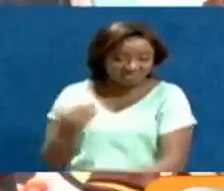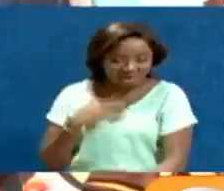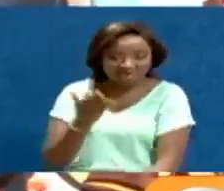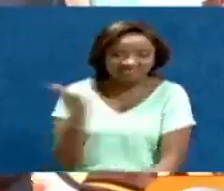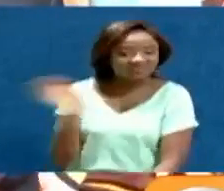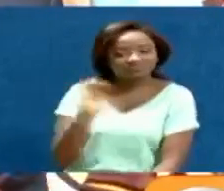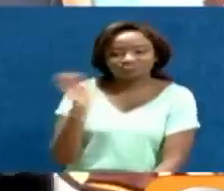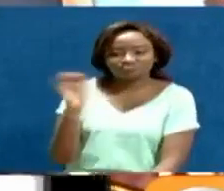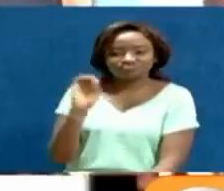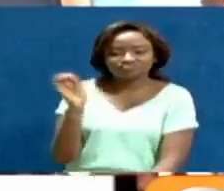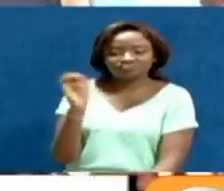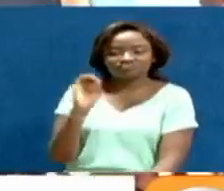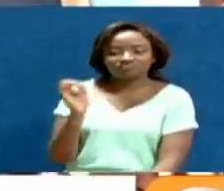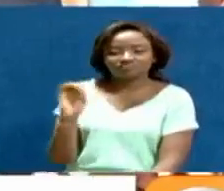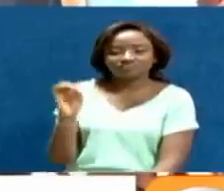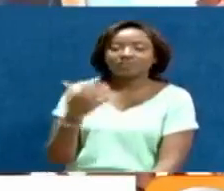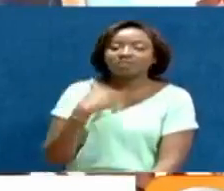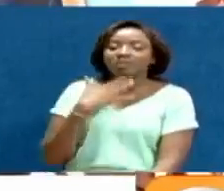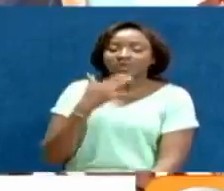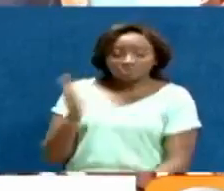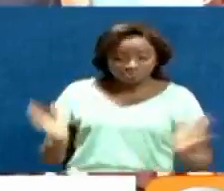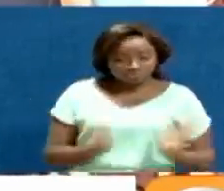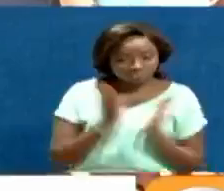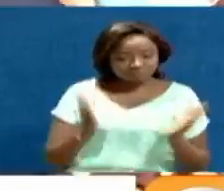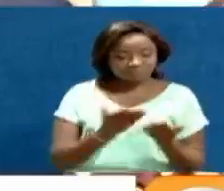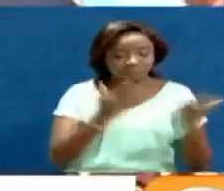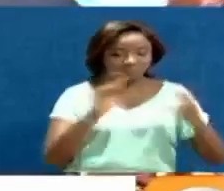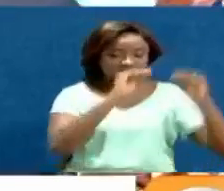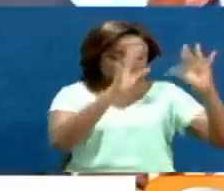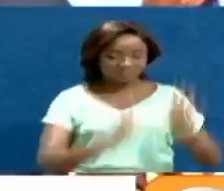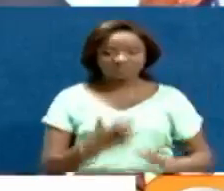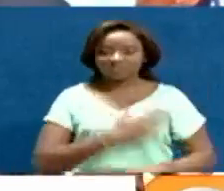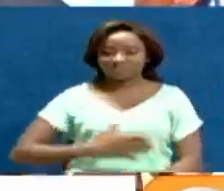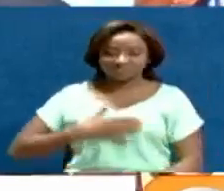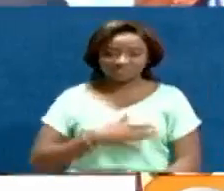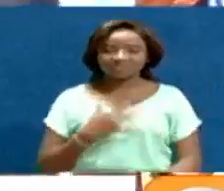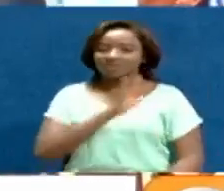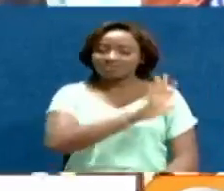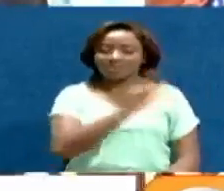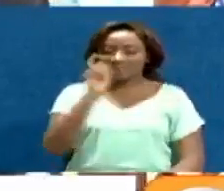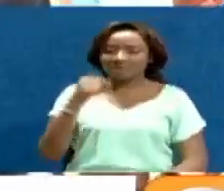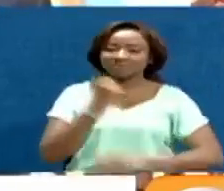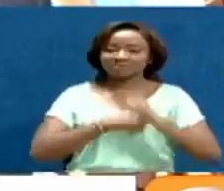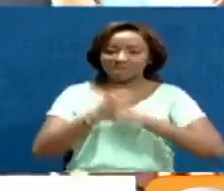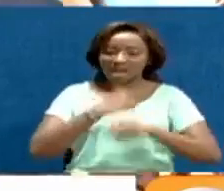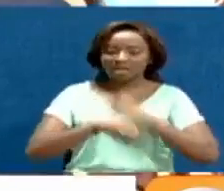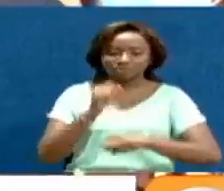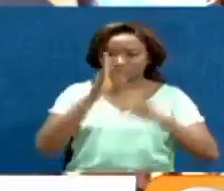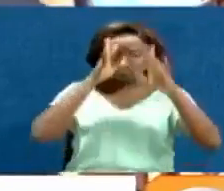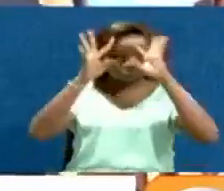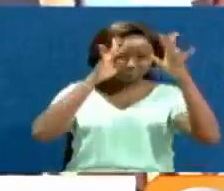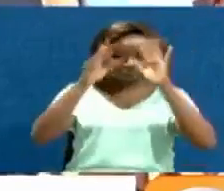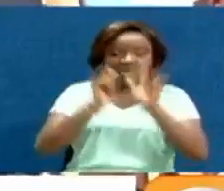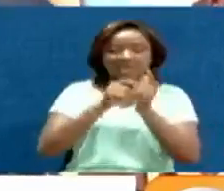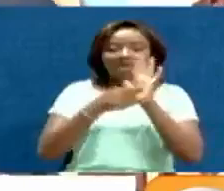I want to plead with our gallant teachers to ensure that they become innovative. For example,